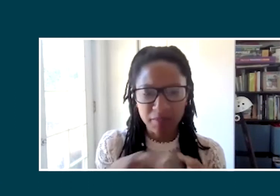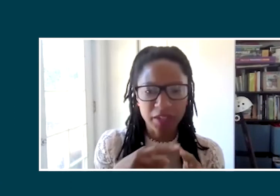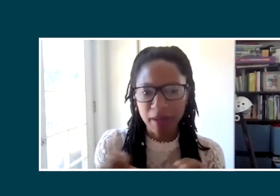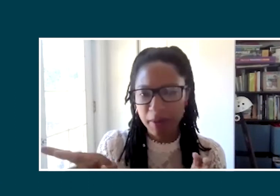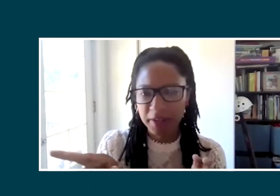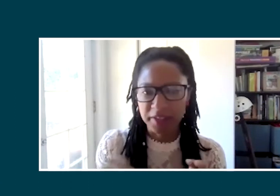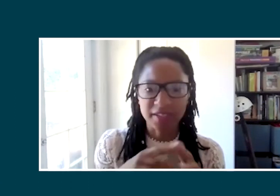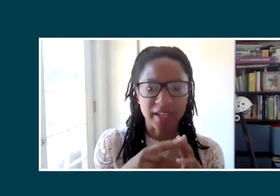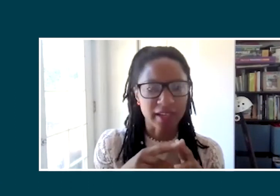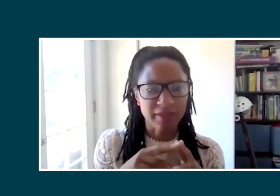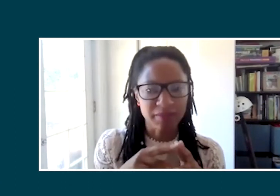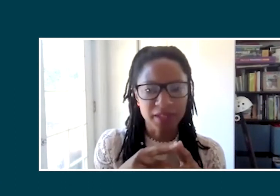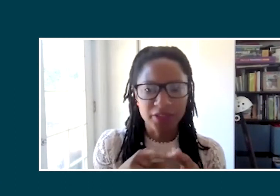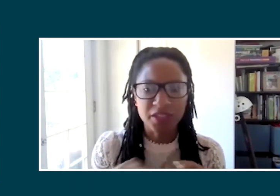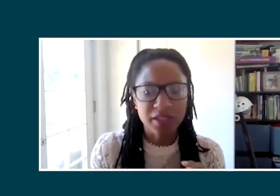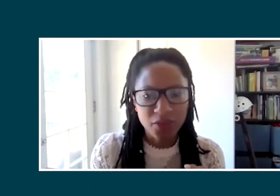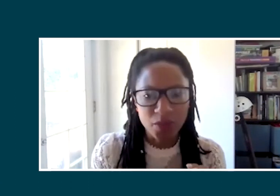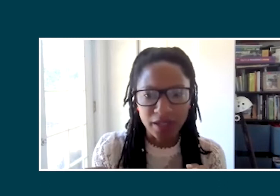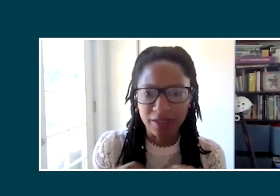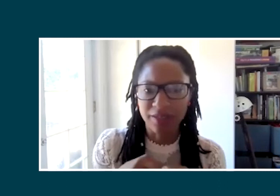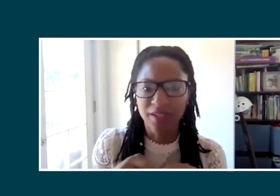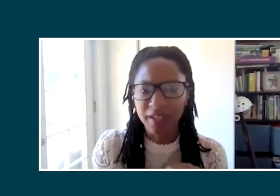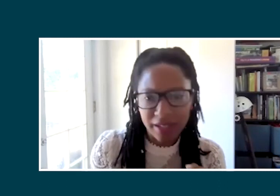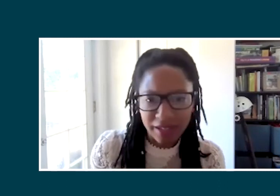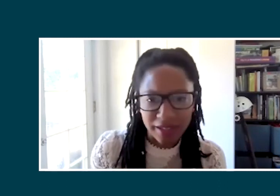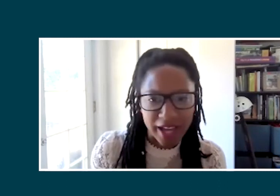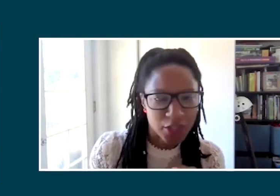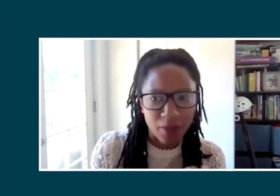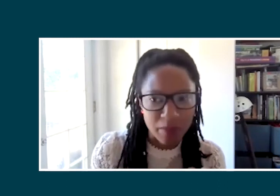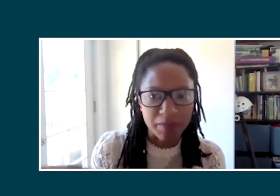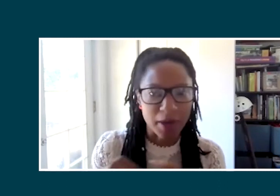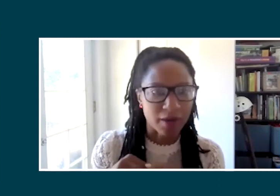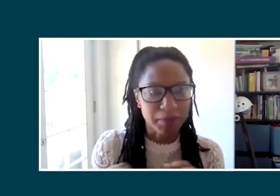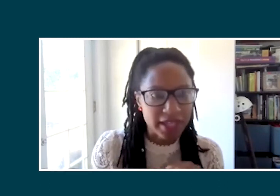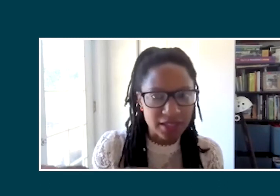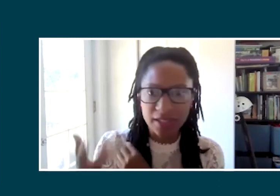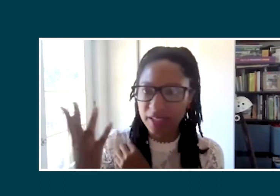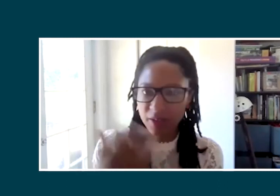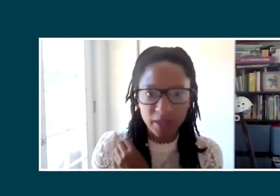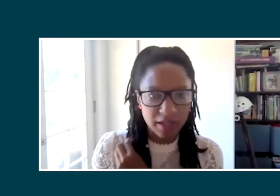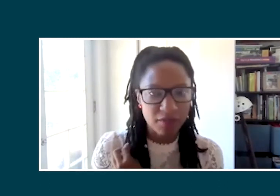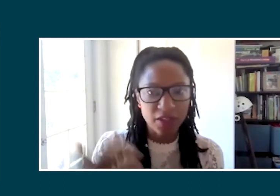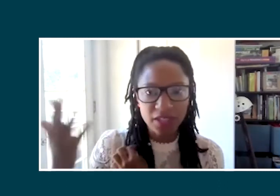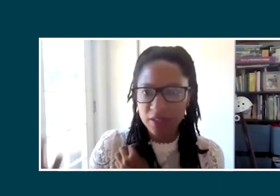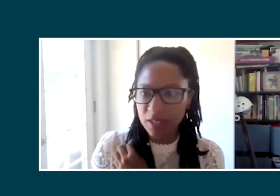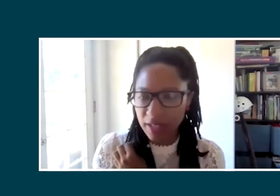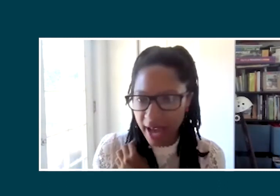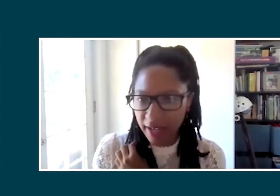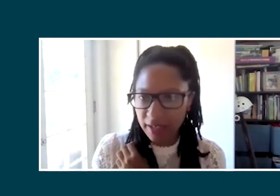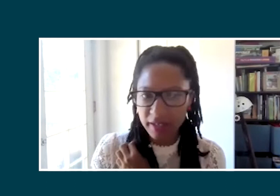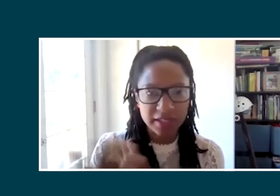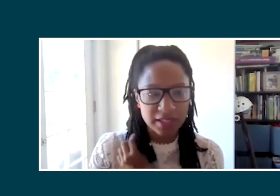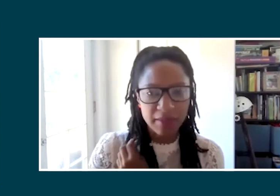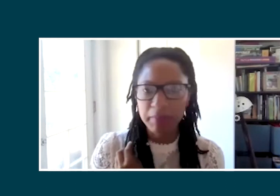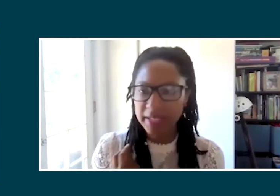sharing them with my partners saying like, just ignore the hashtag women part because, it feels like there's a